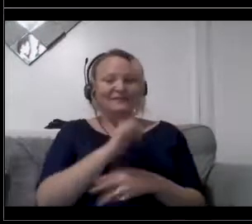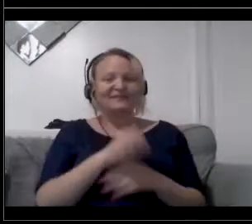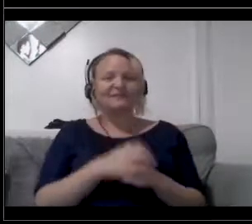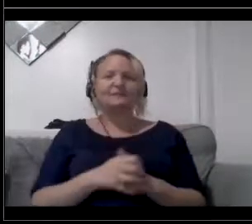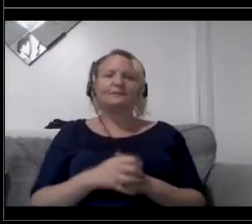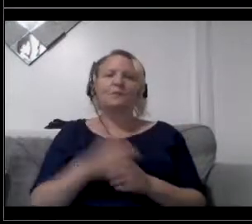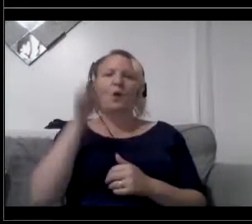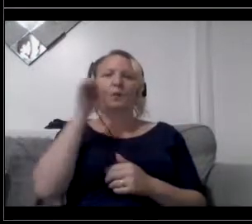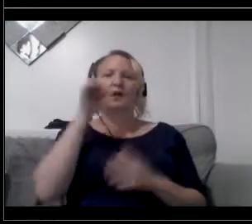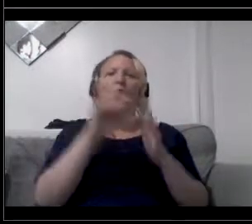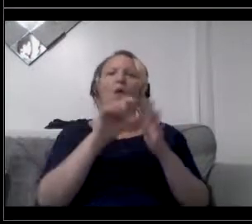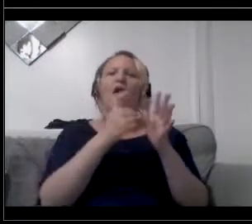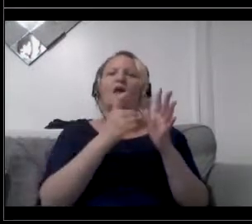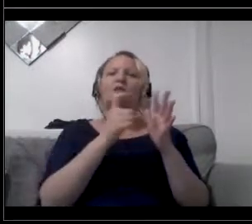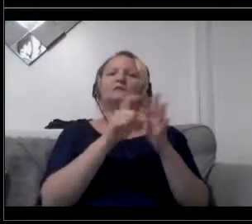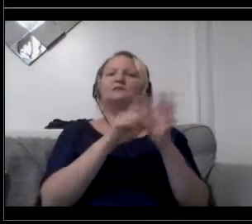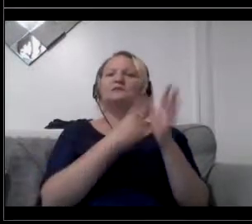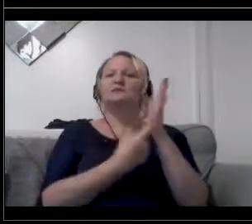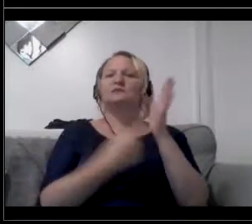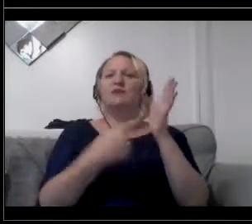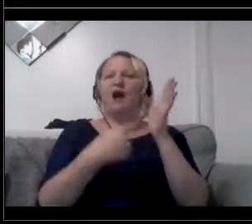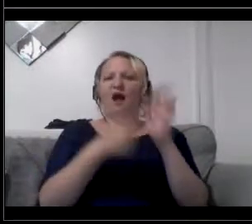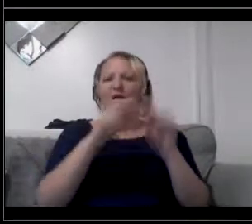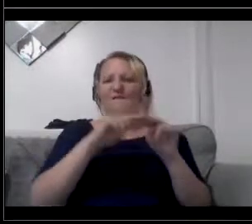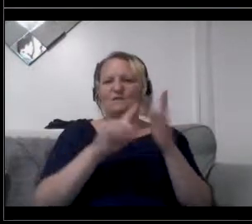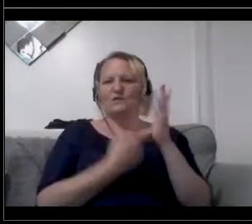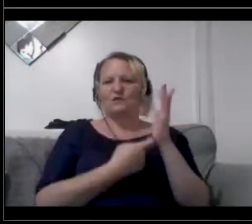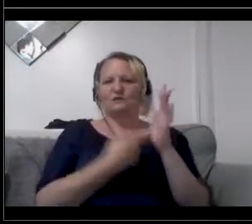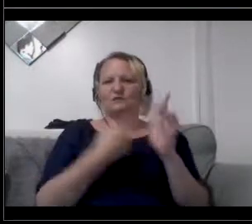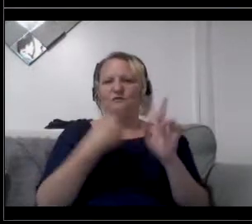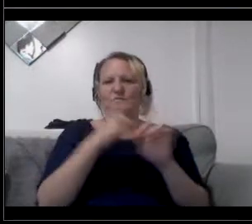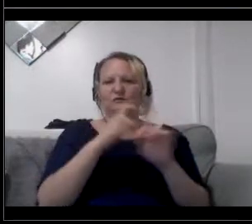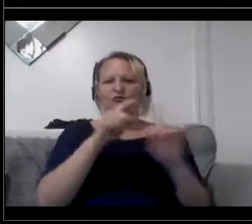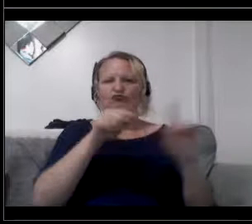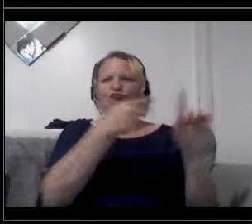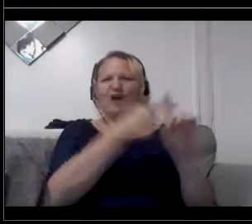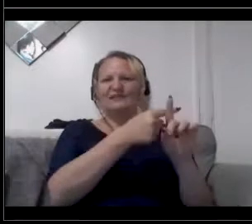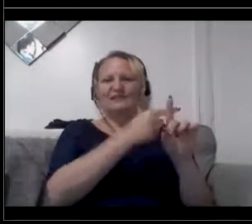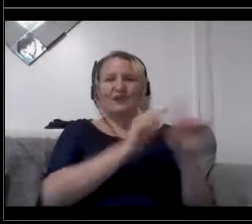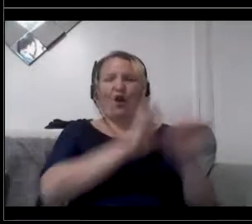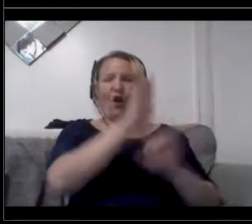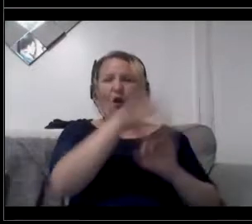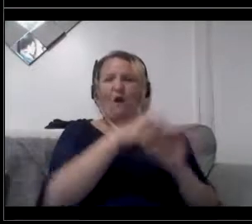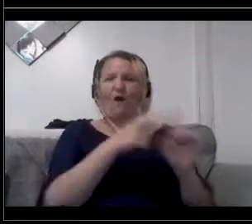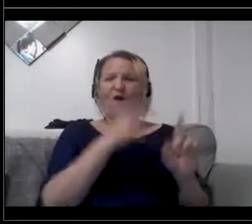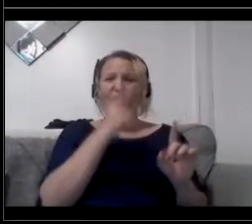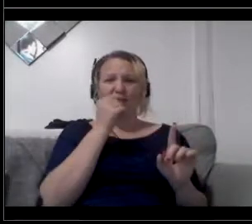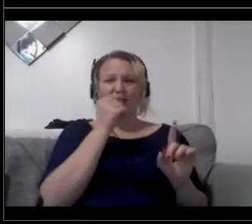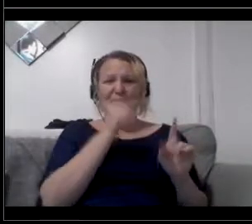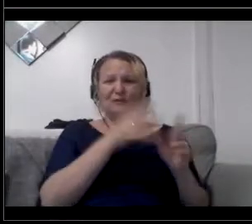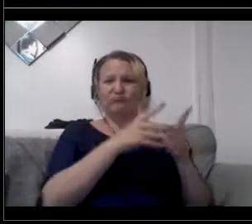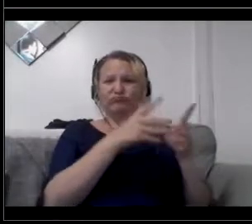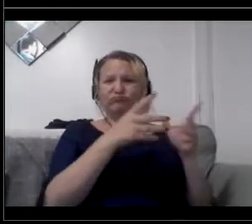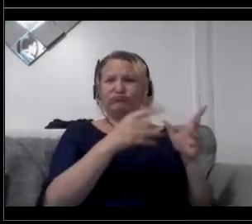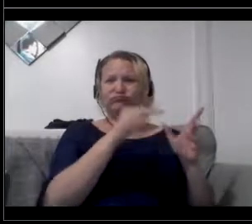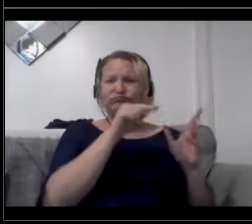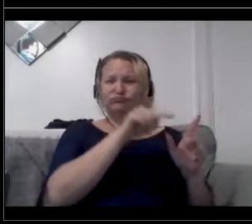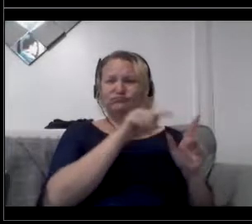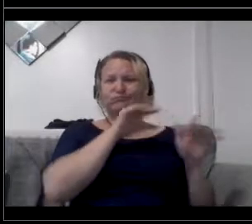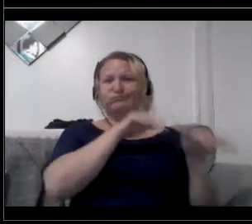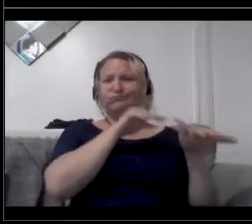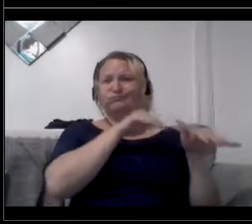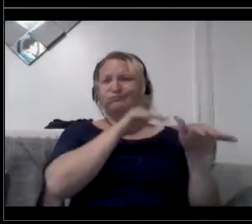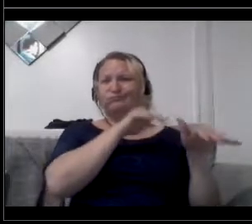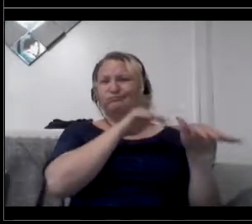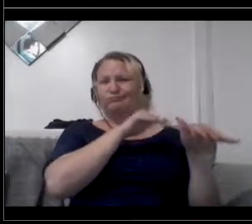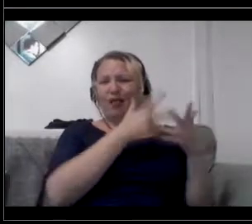Dartford Crossing remains over capacity. And it's true to say that the number of passenger vehicles on roads